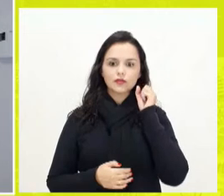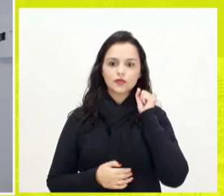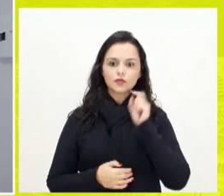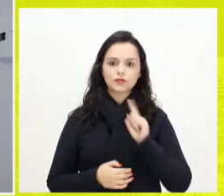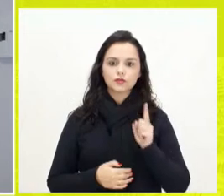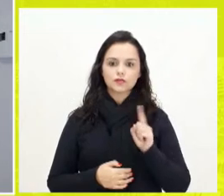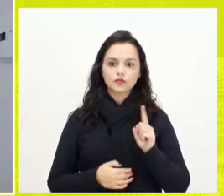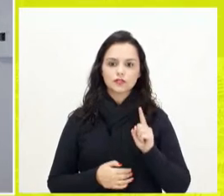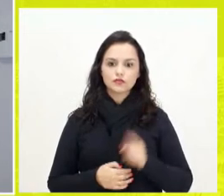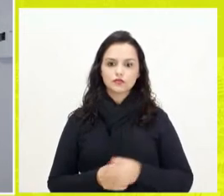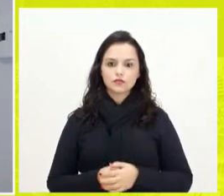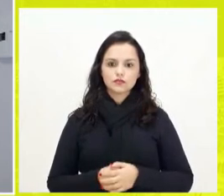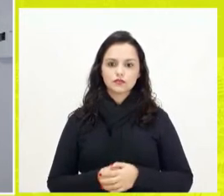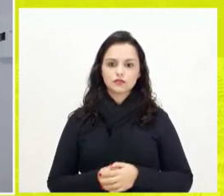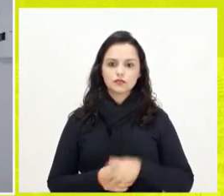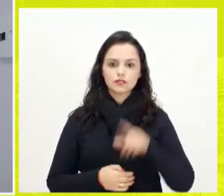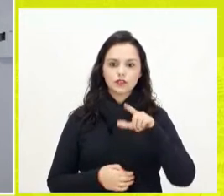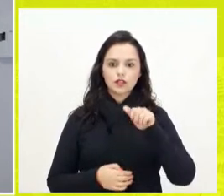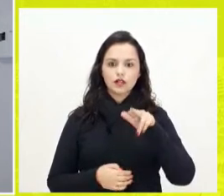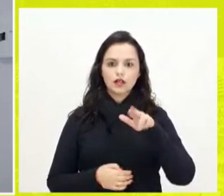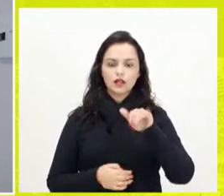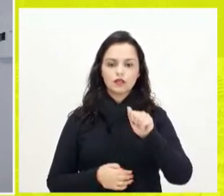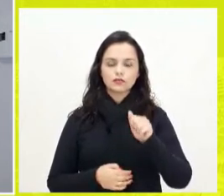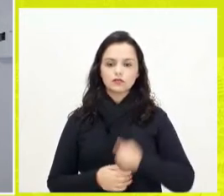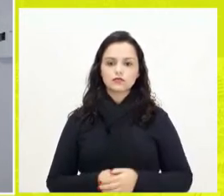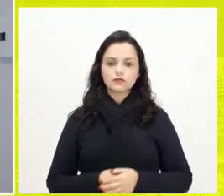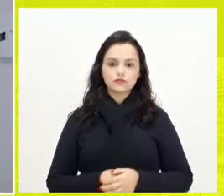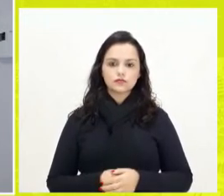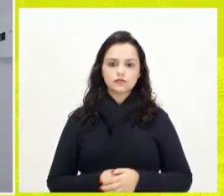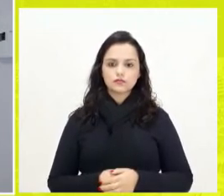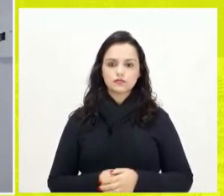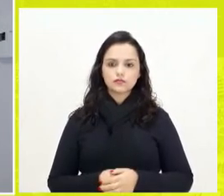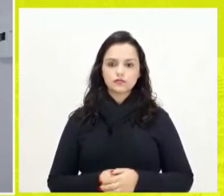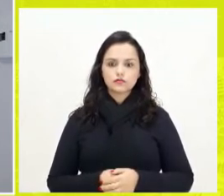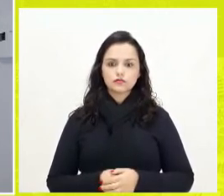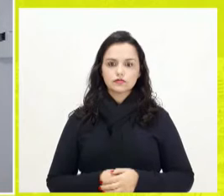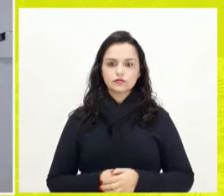i cannot hear laura no sound from lavara